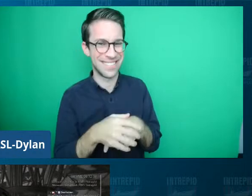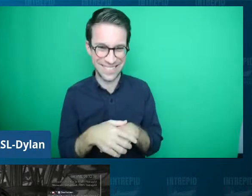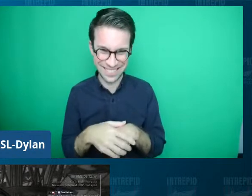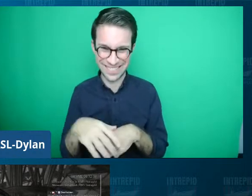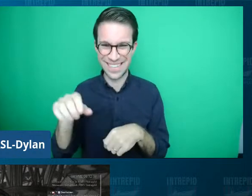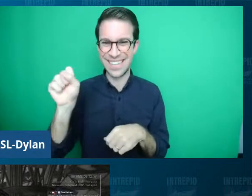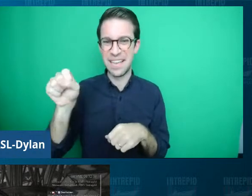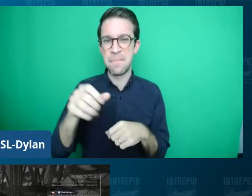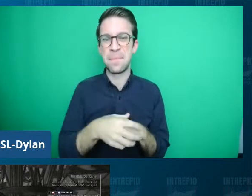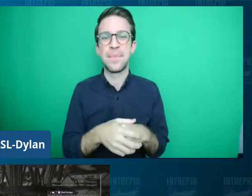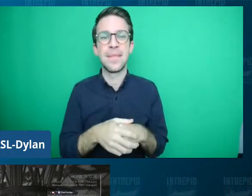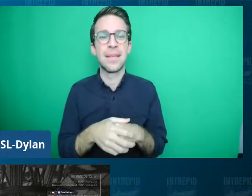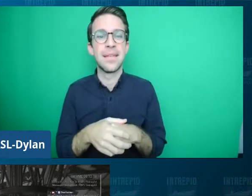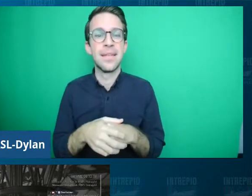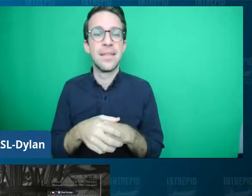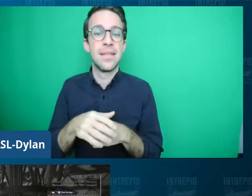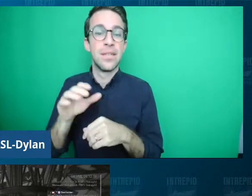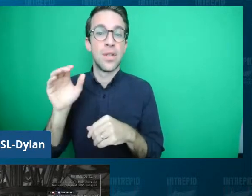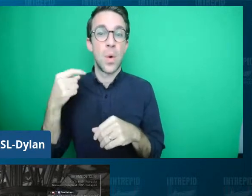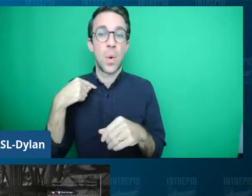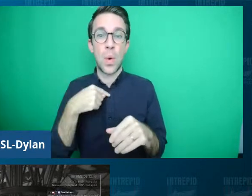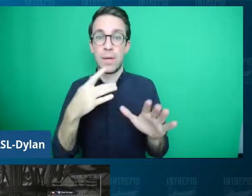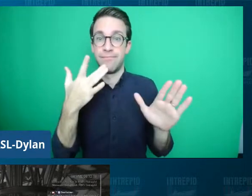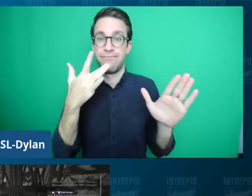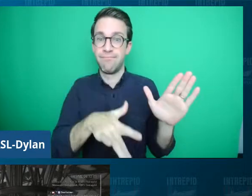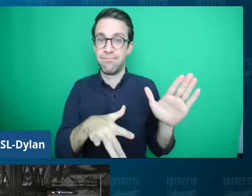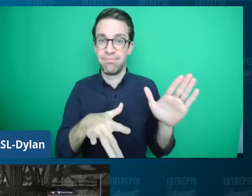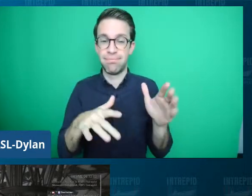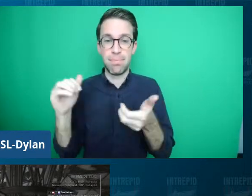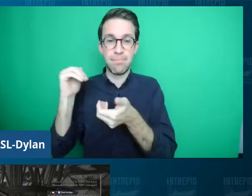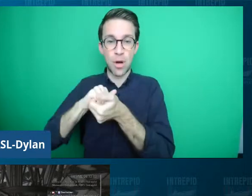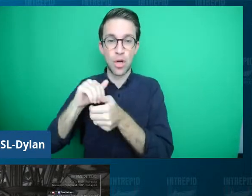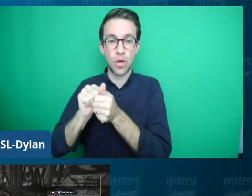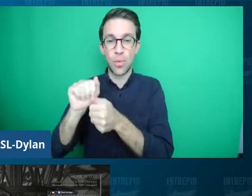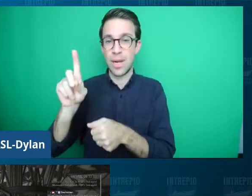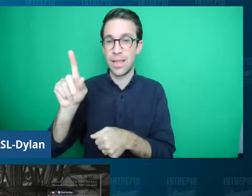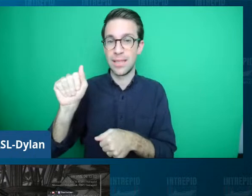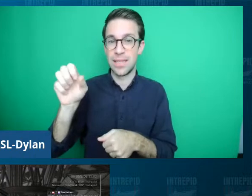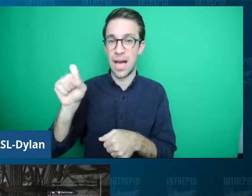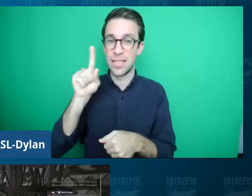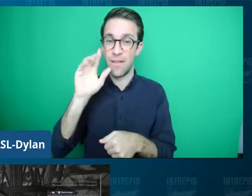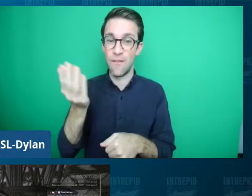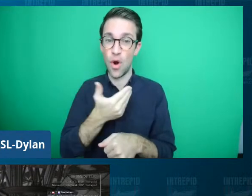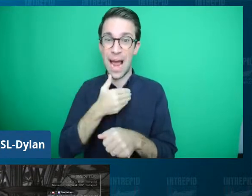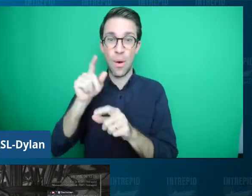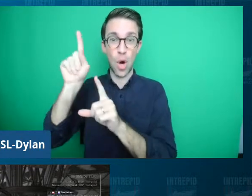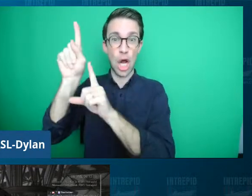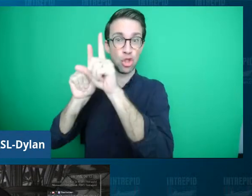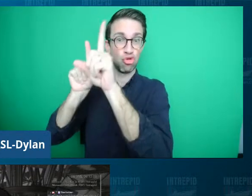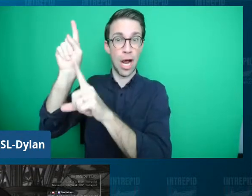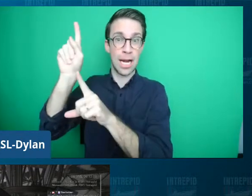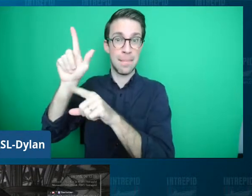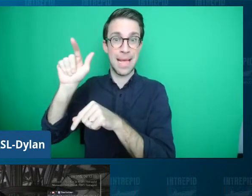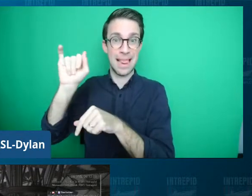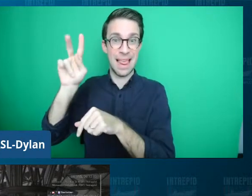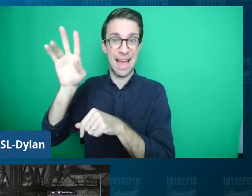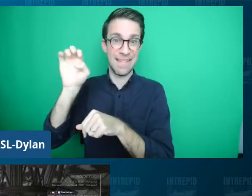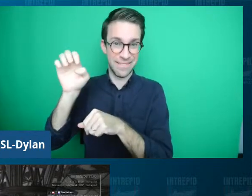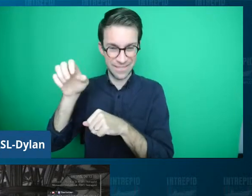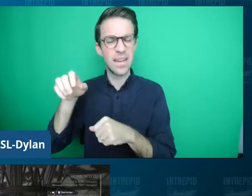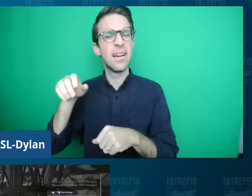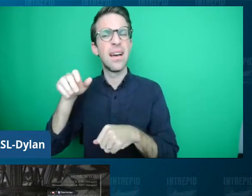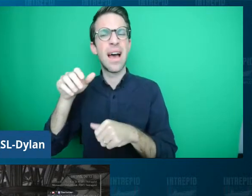Yes, so we are very fortunate to partner with Das for our Astronomy Live, our virtual Astronomy Live on the